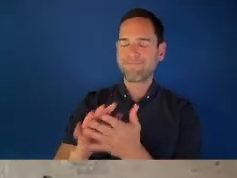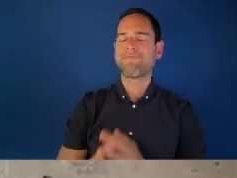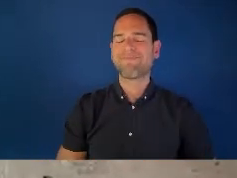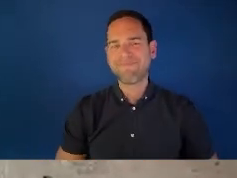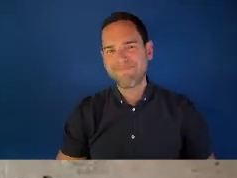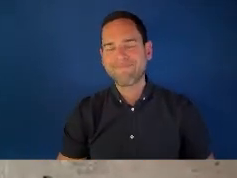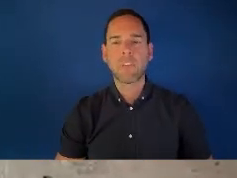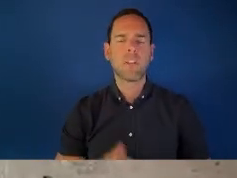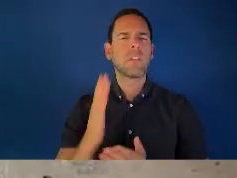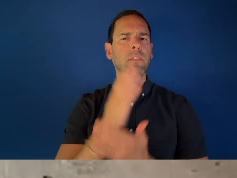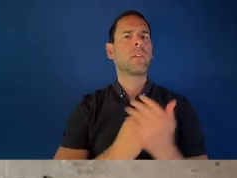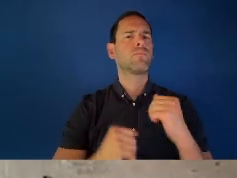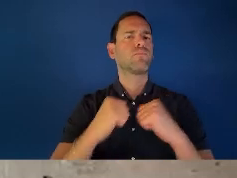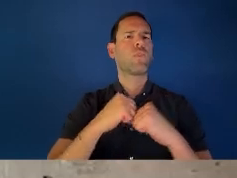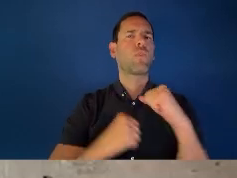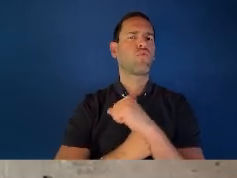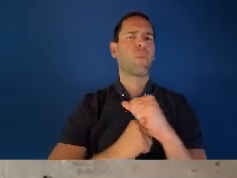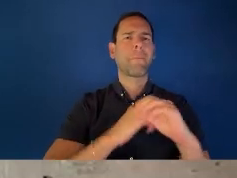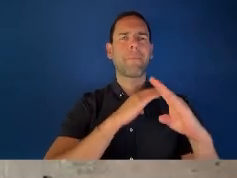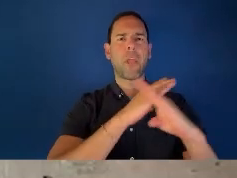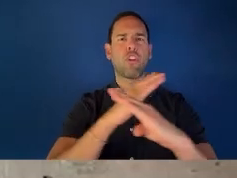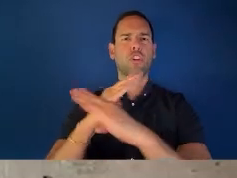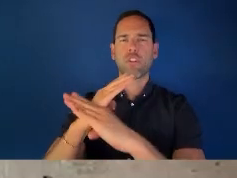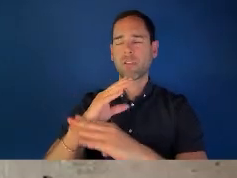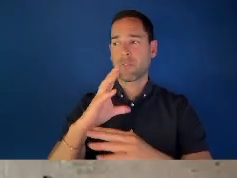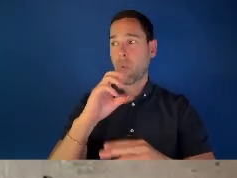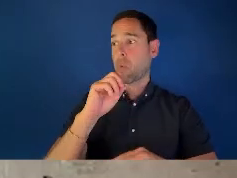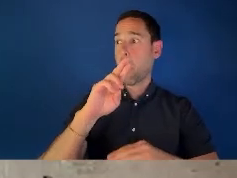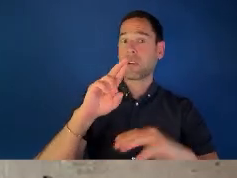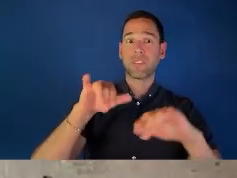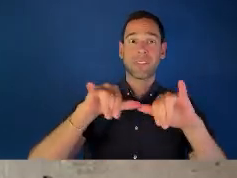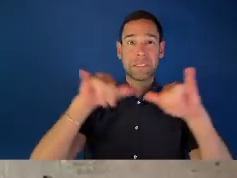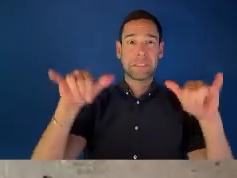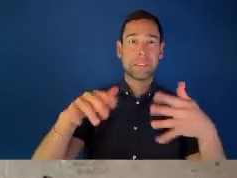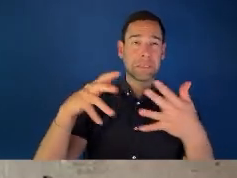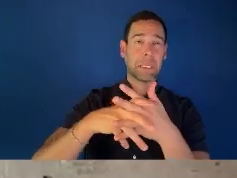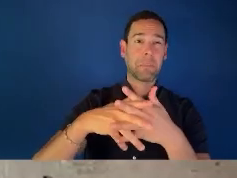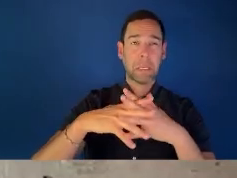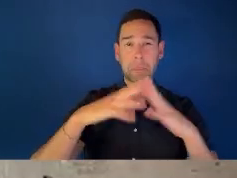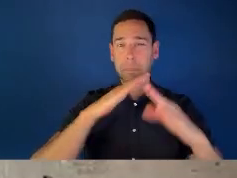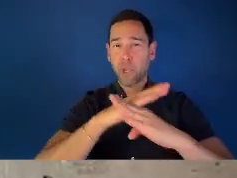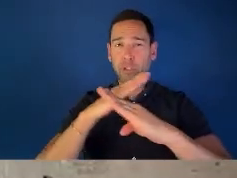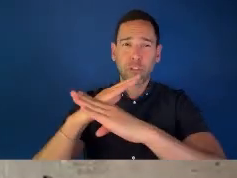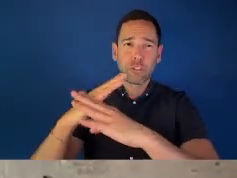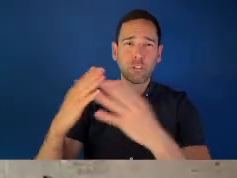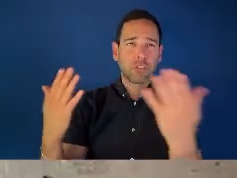well suited to school and traditional ways of school.